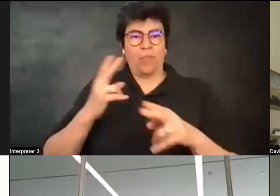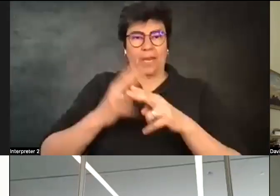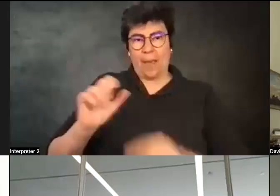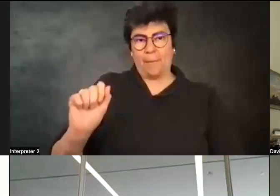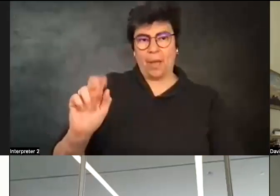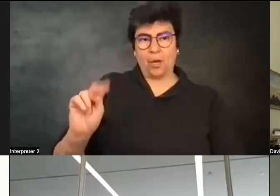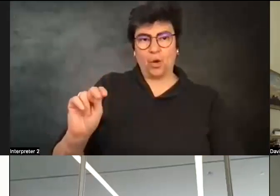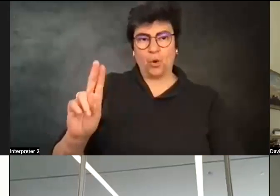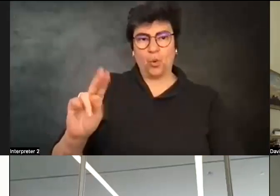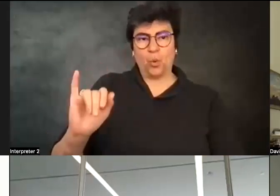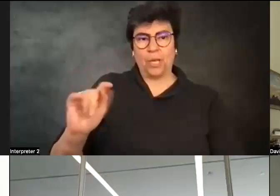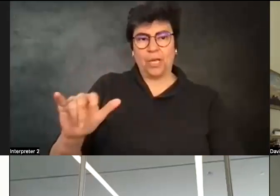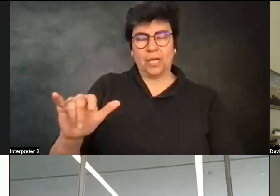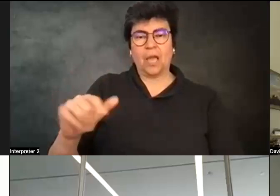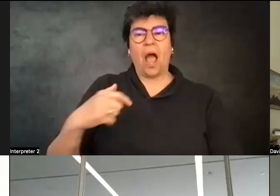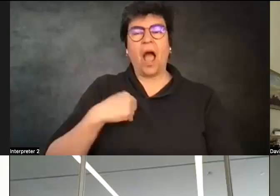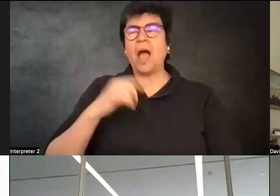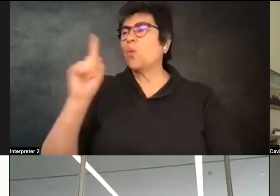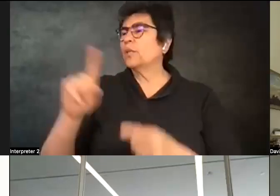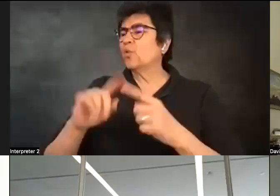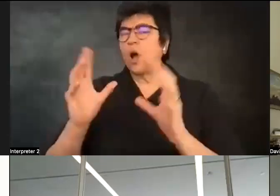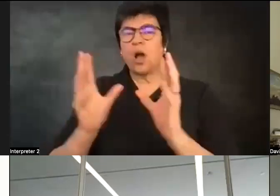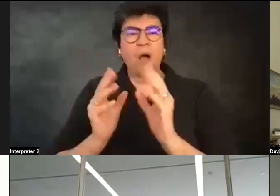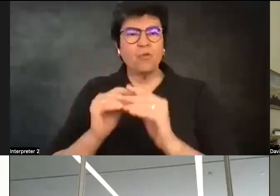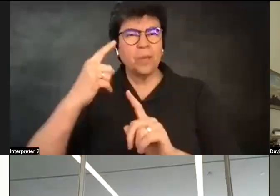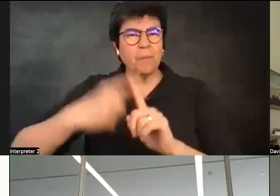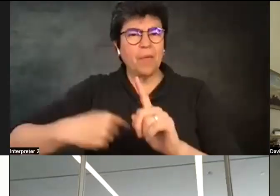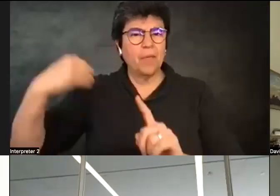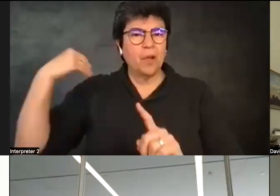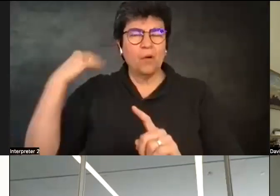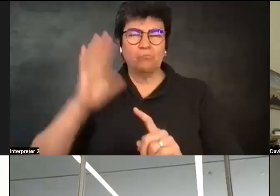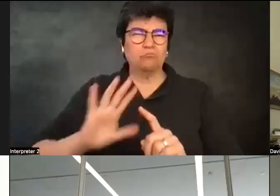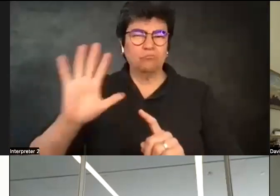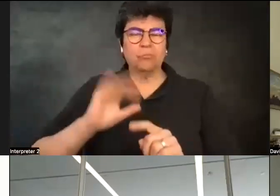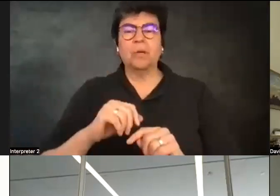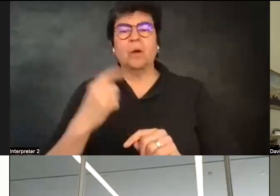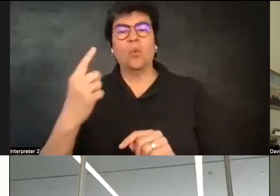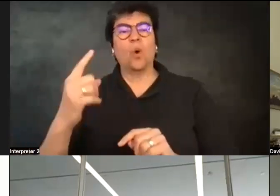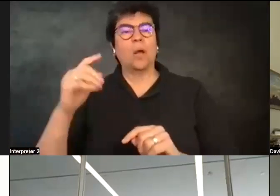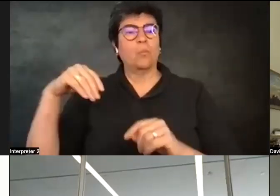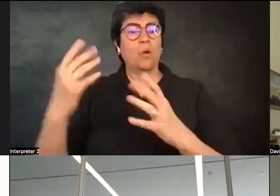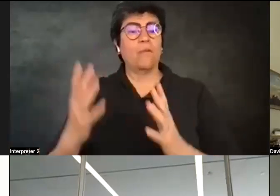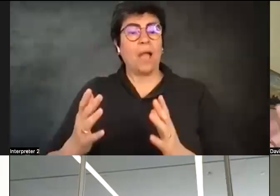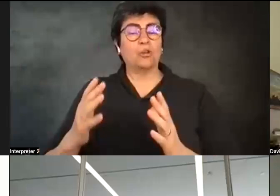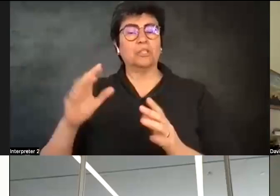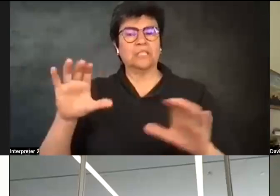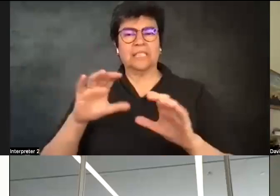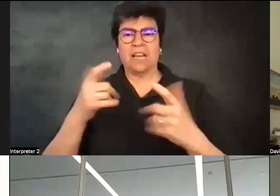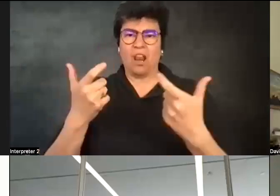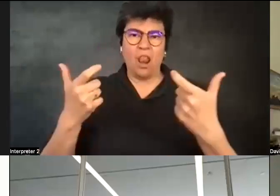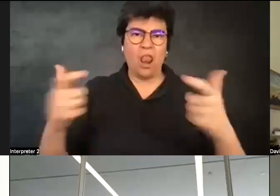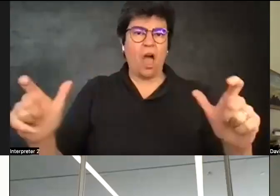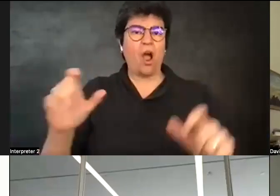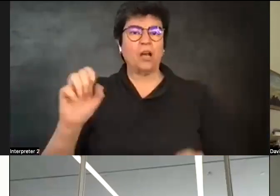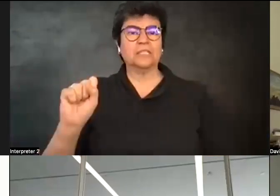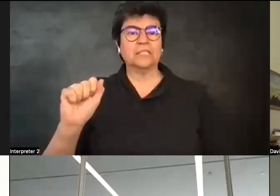I was at a conference a month or so back where one of the providers had done a very large